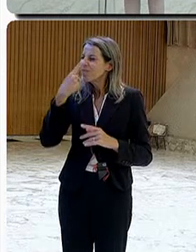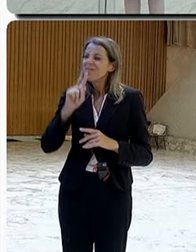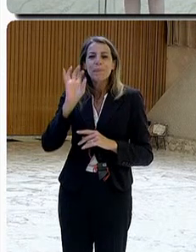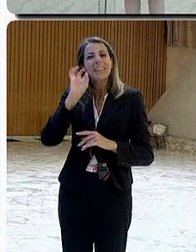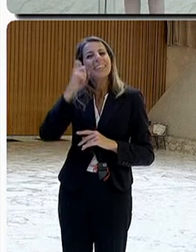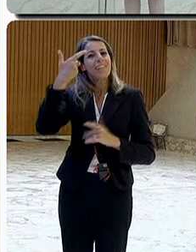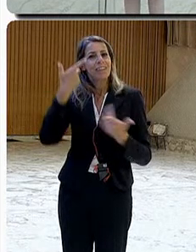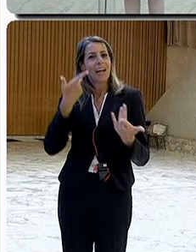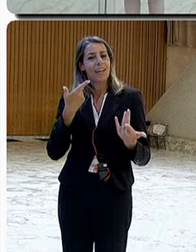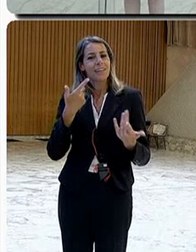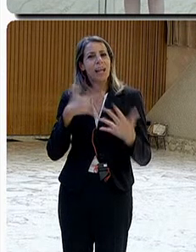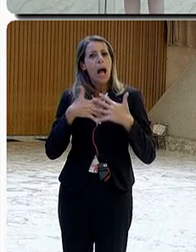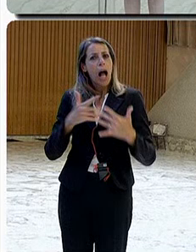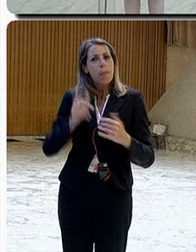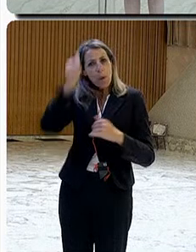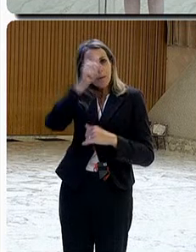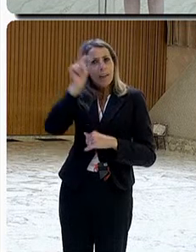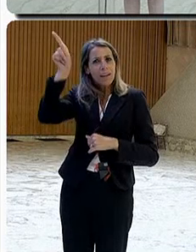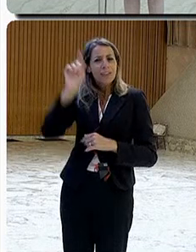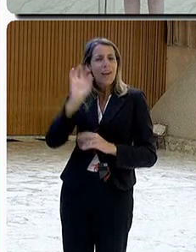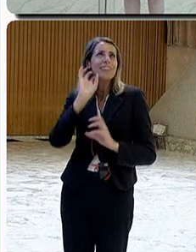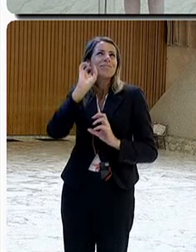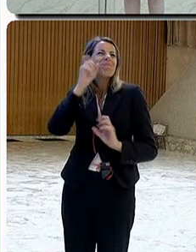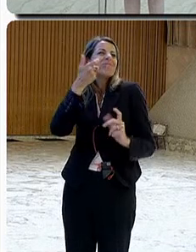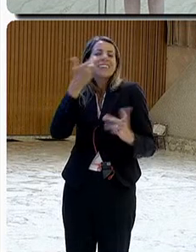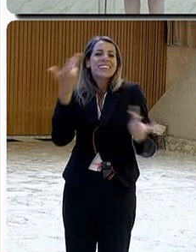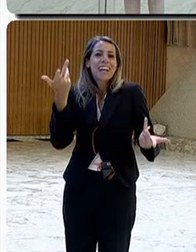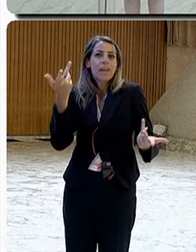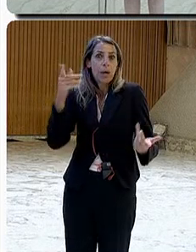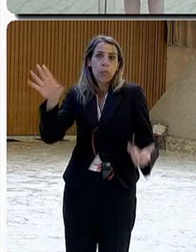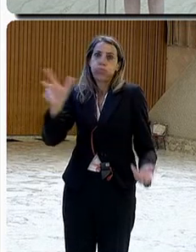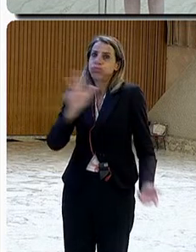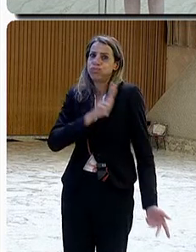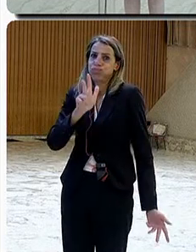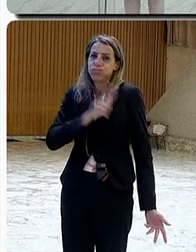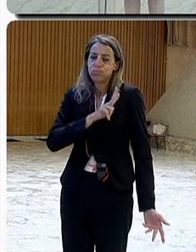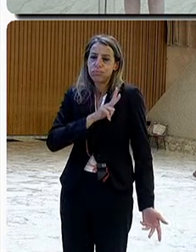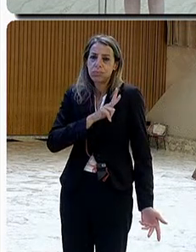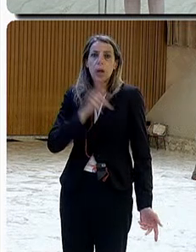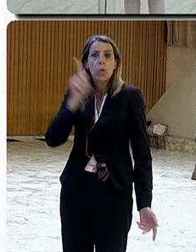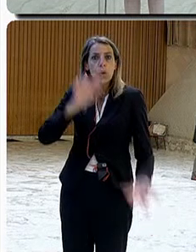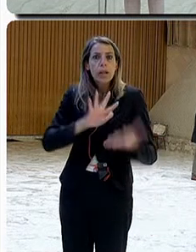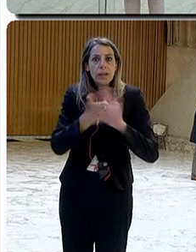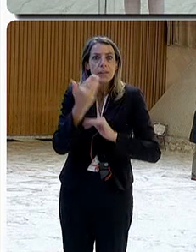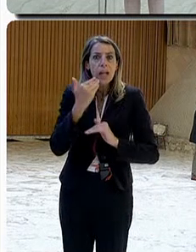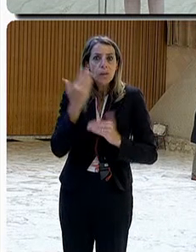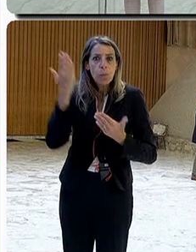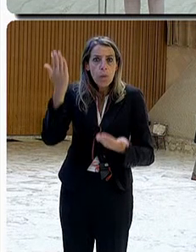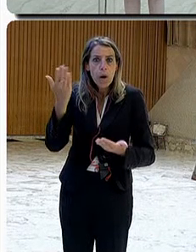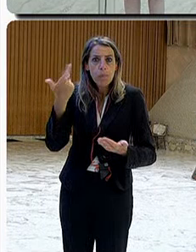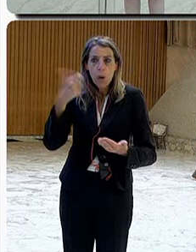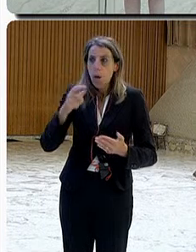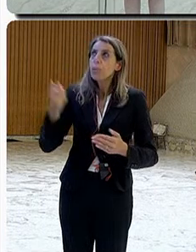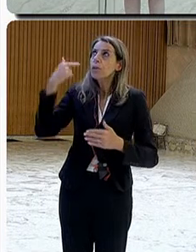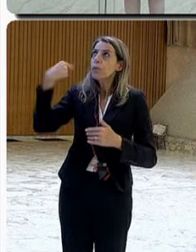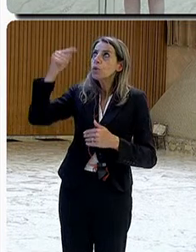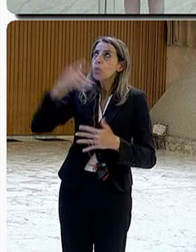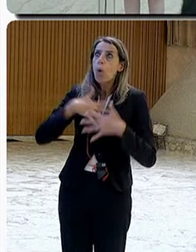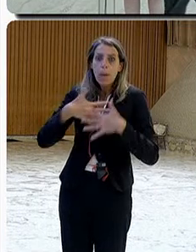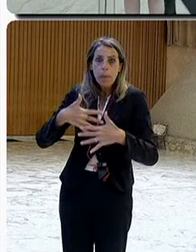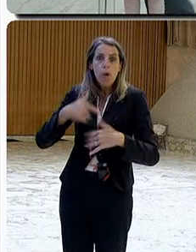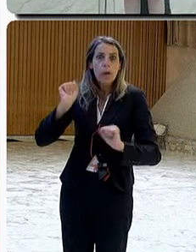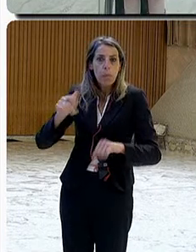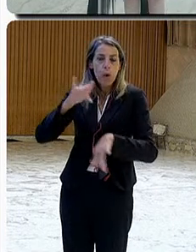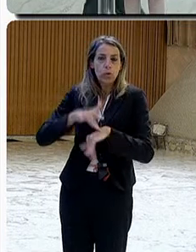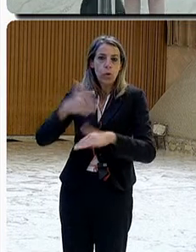is extravagant and superabundant. He became man so that we might experience his love through our